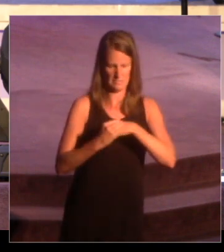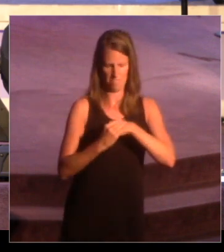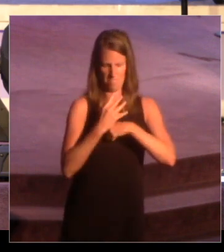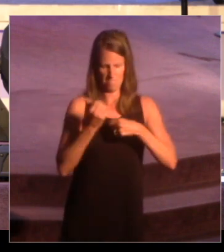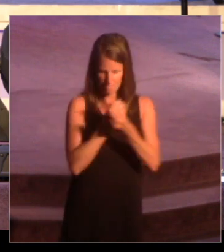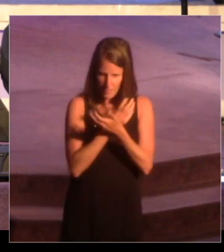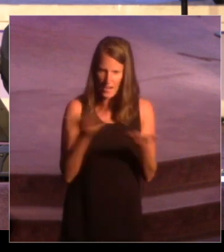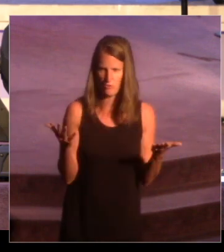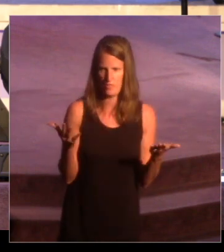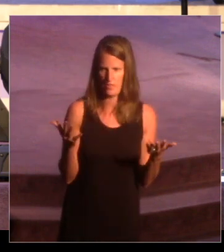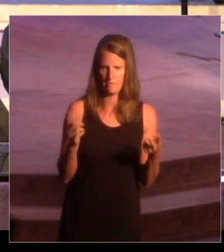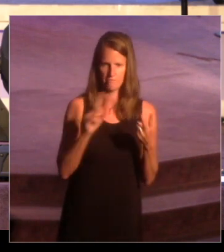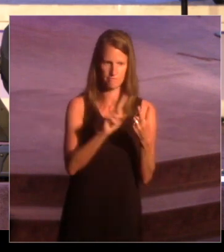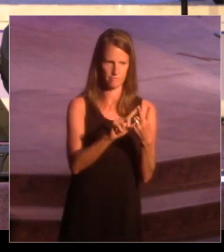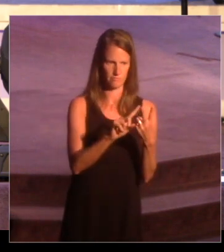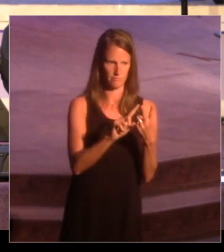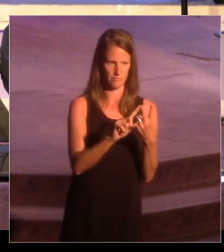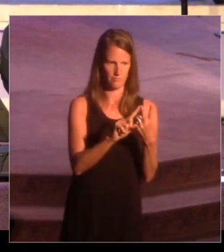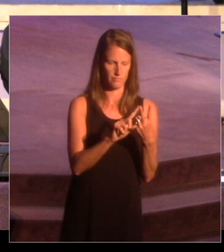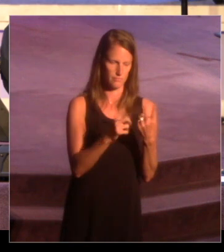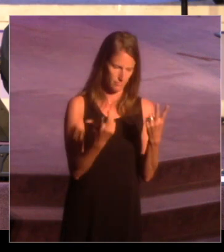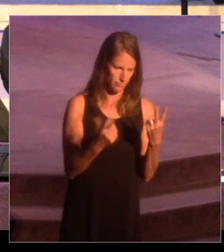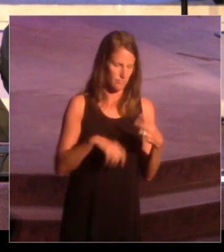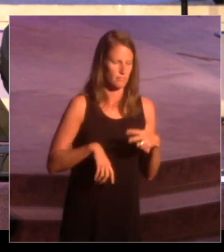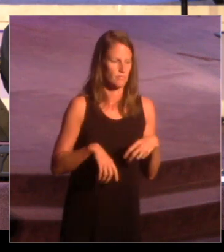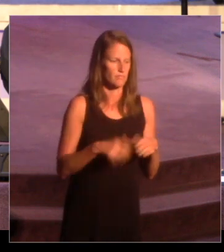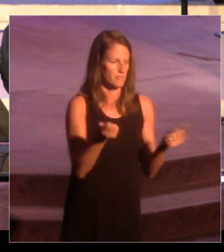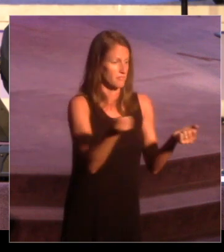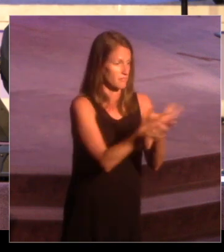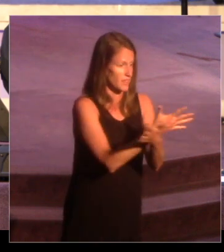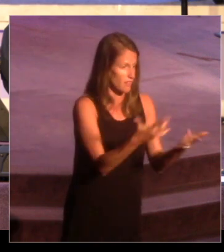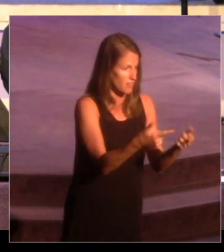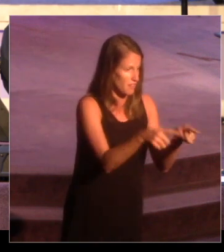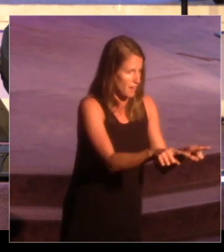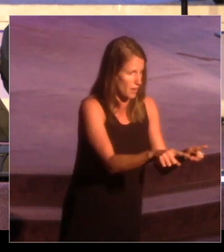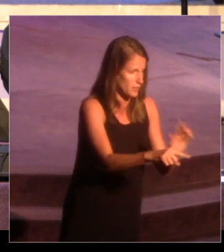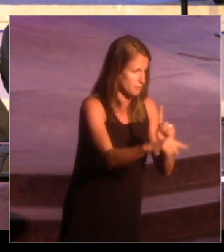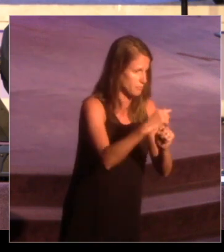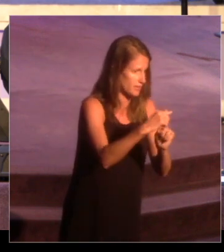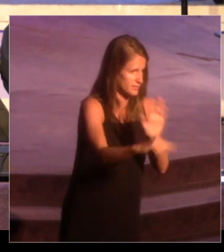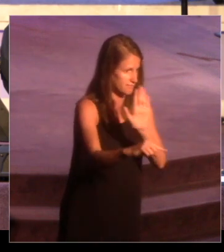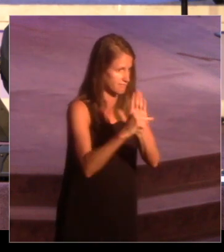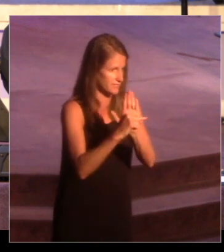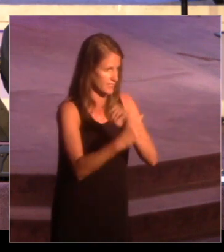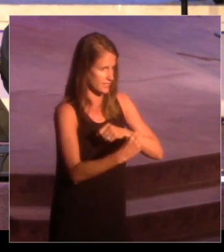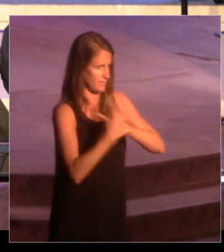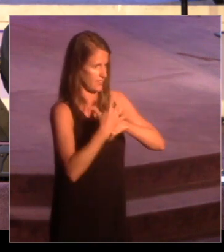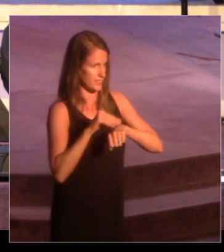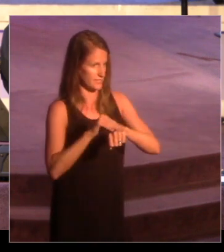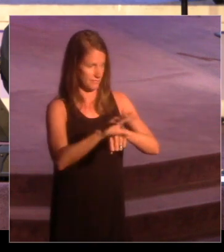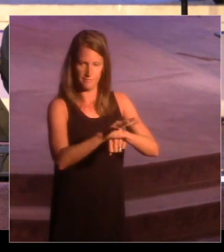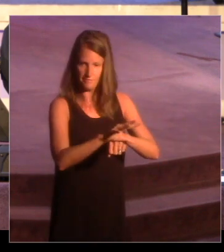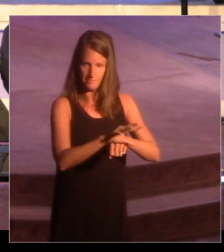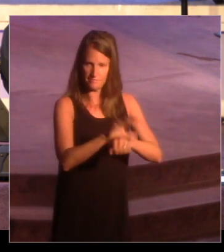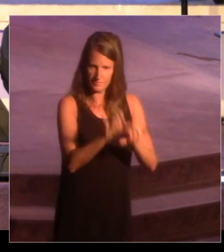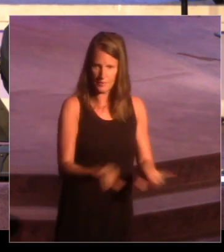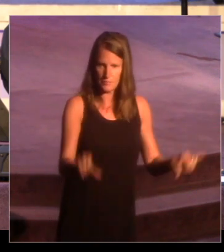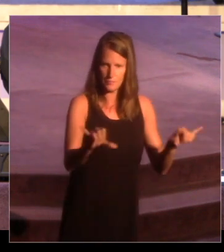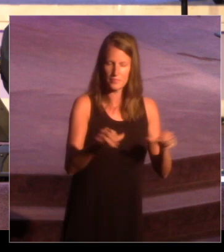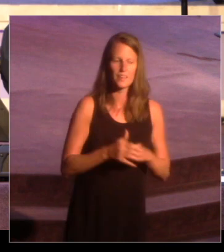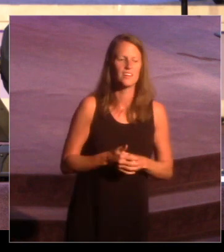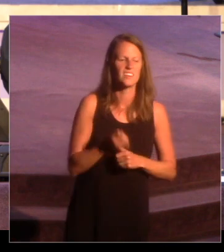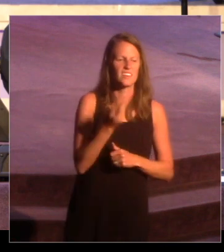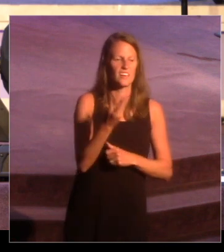second is this: everything affects everything. Everything affects everything. A few years back, I really wanted to get into